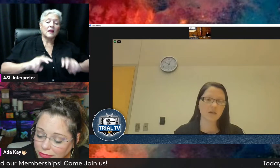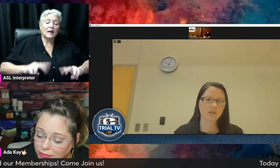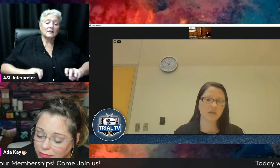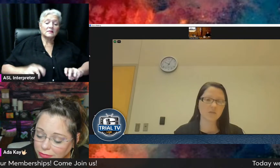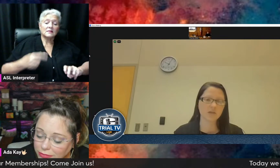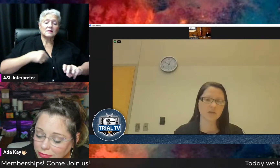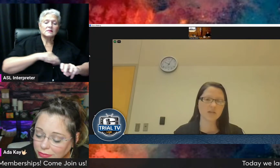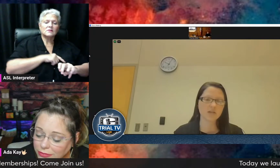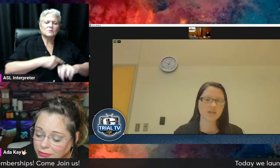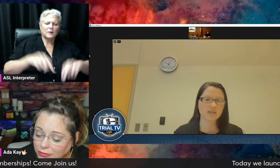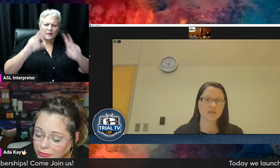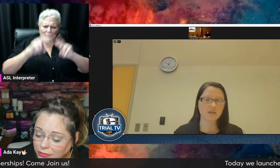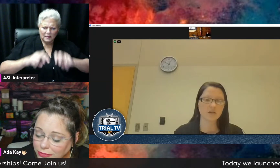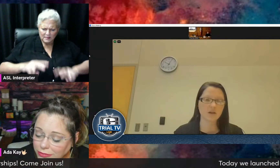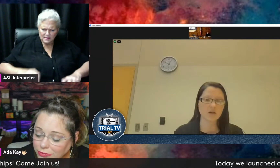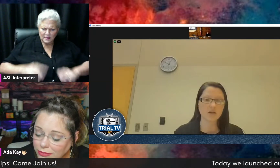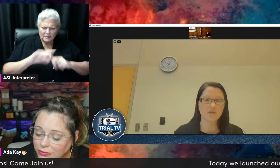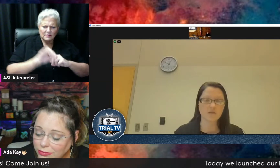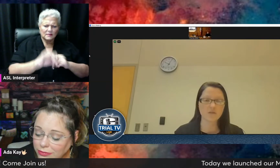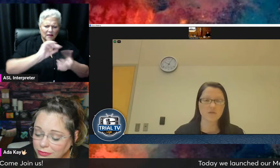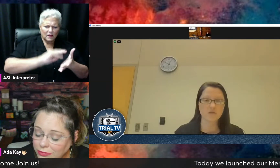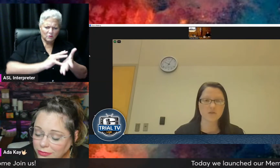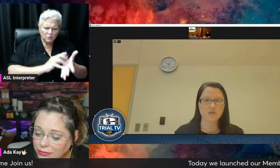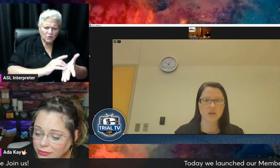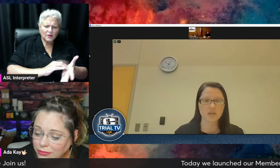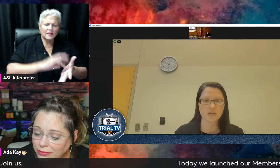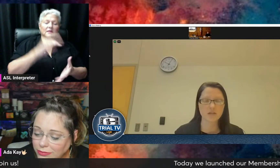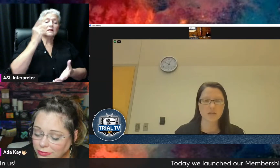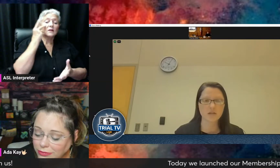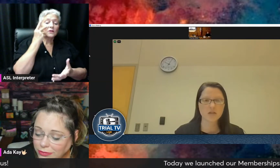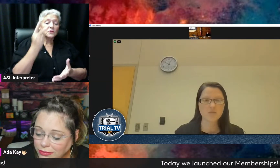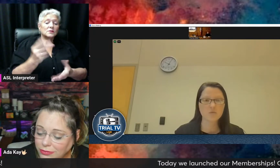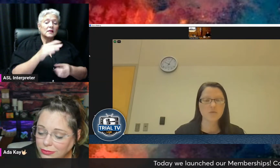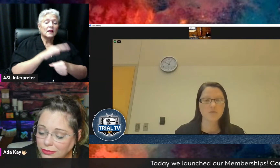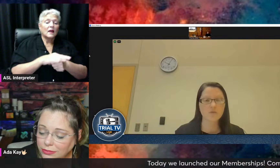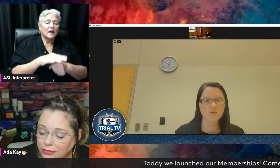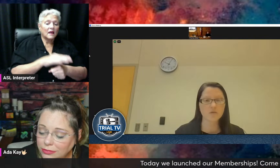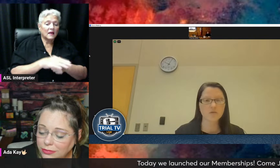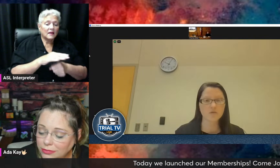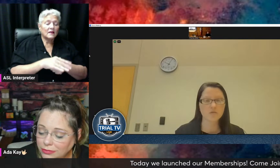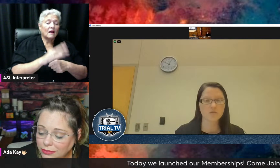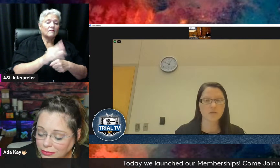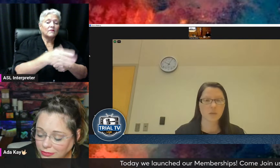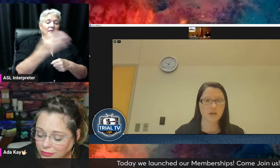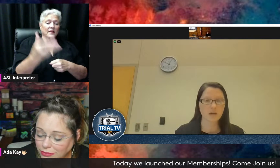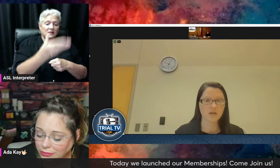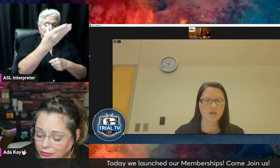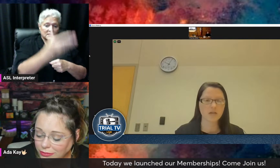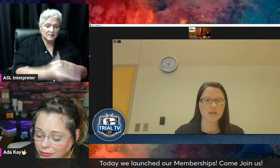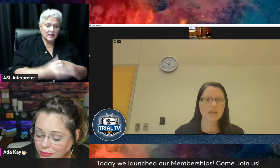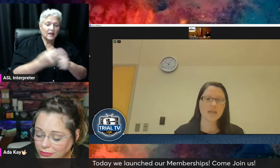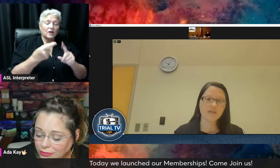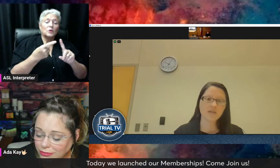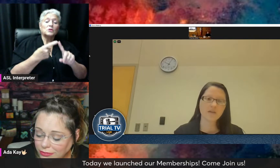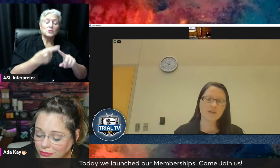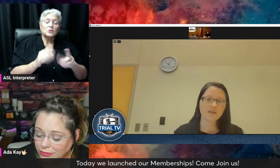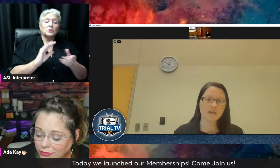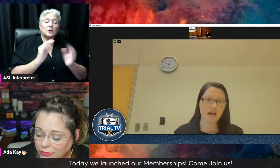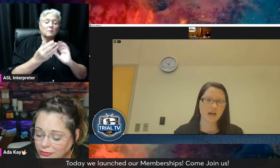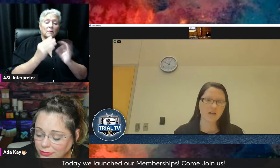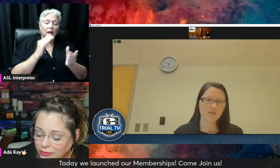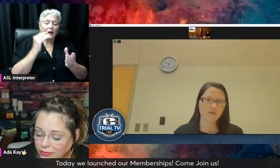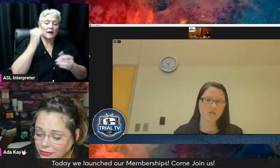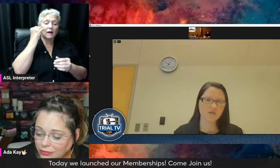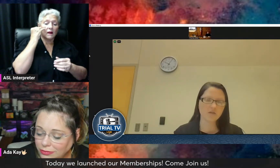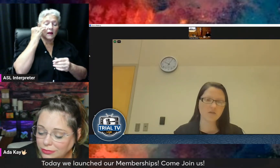the developed latent print to see if there are enough of those features present to move it forward to compare. If there is